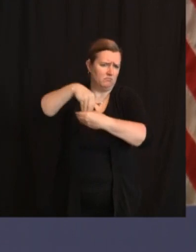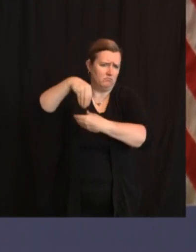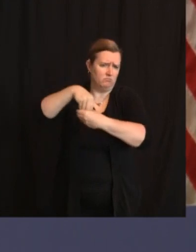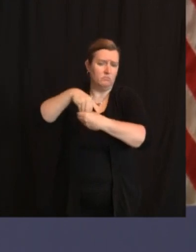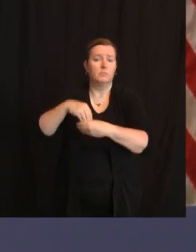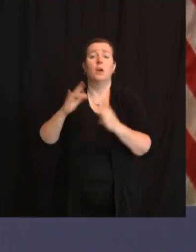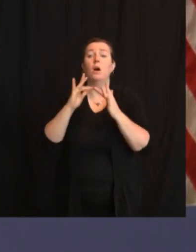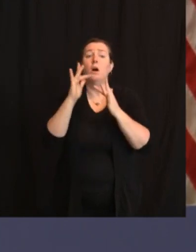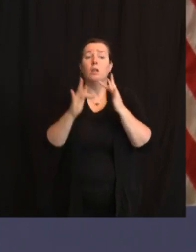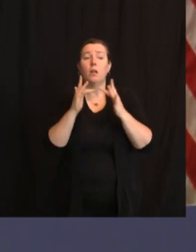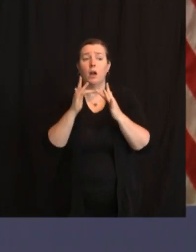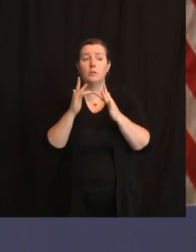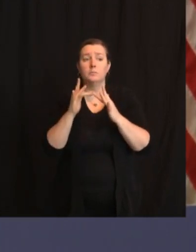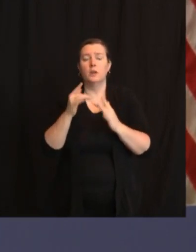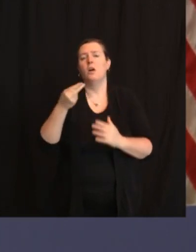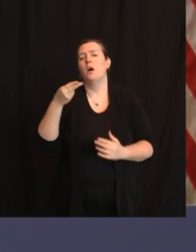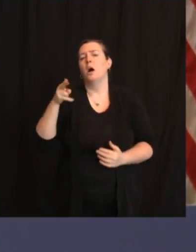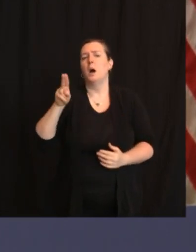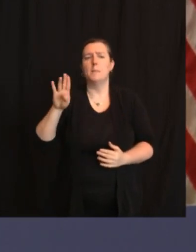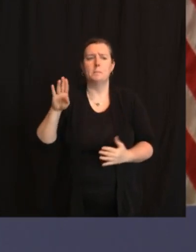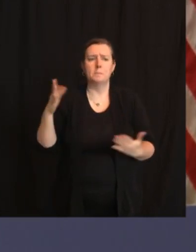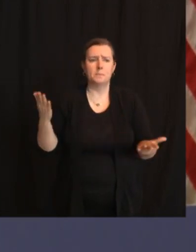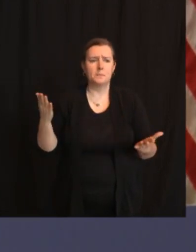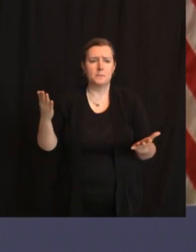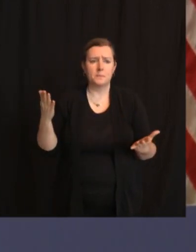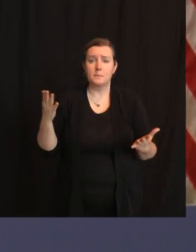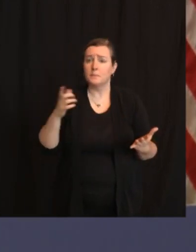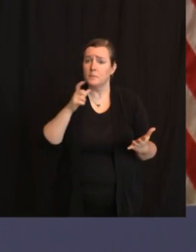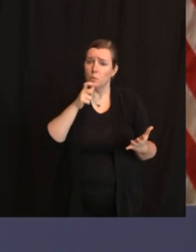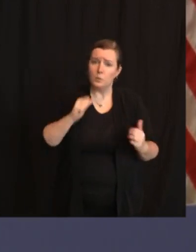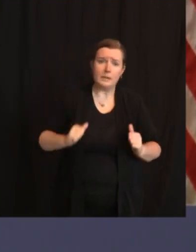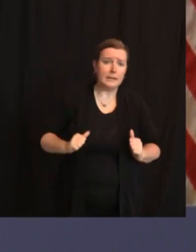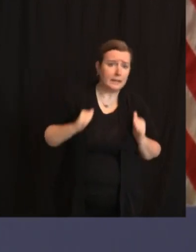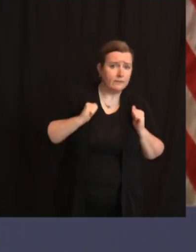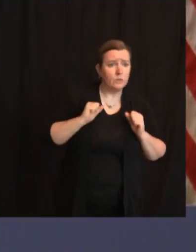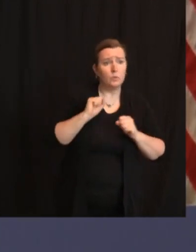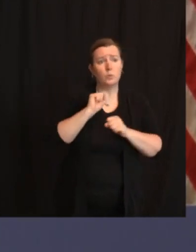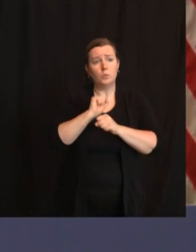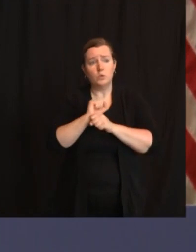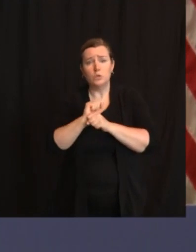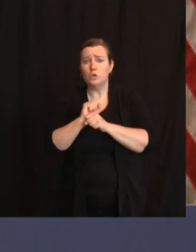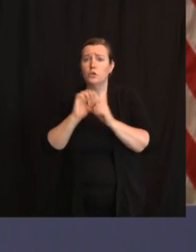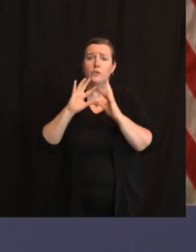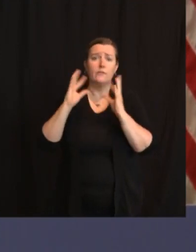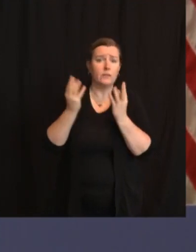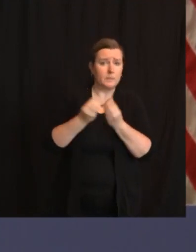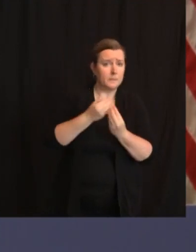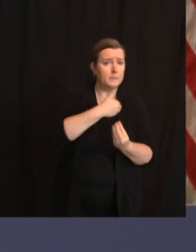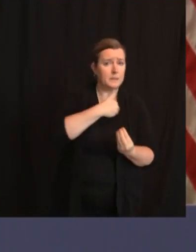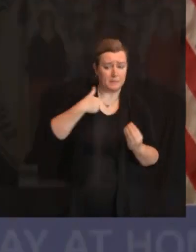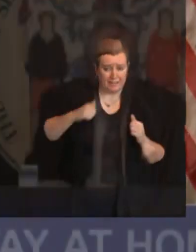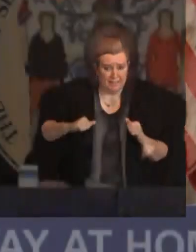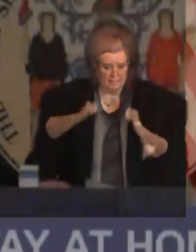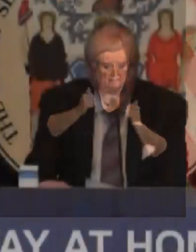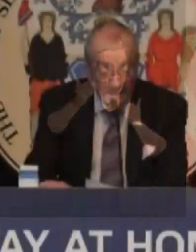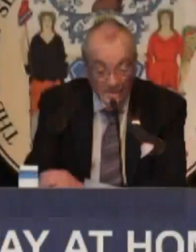of those working and living in long-term care facilities can submit complaints for further